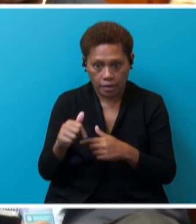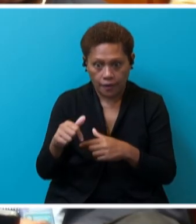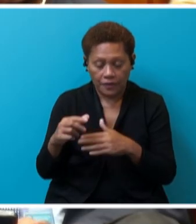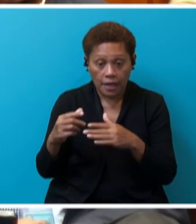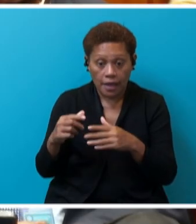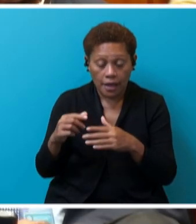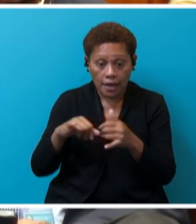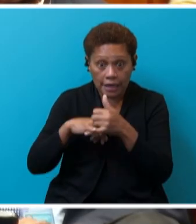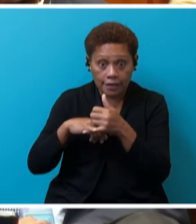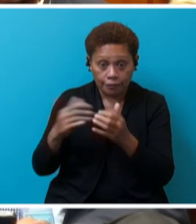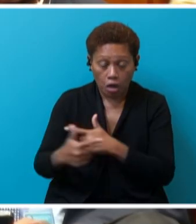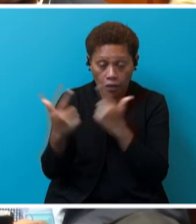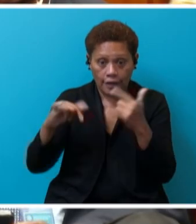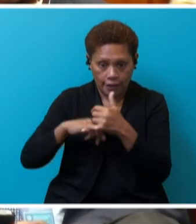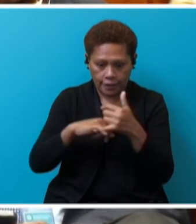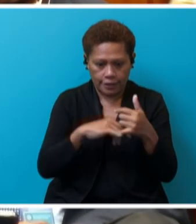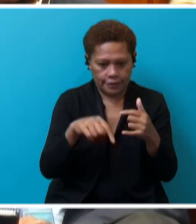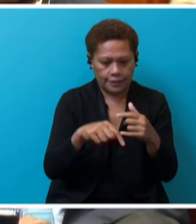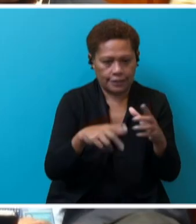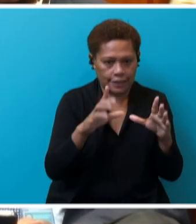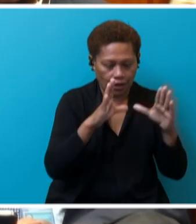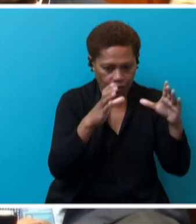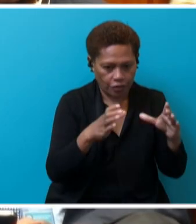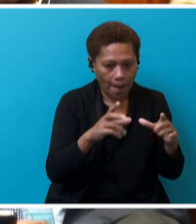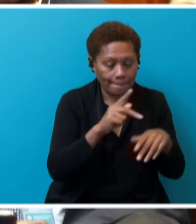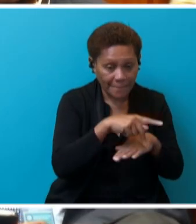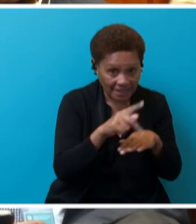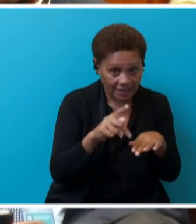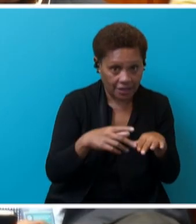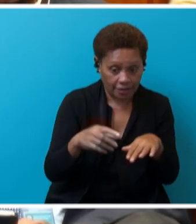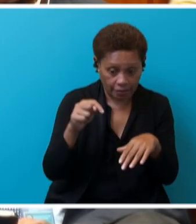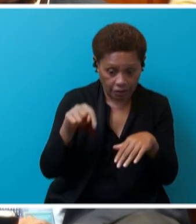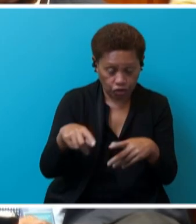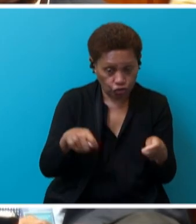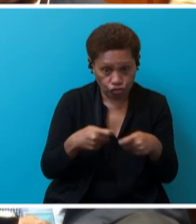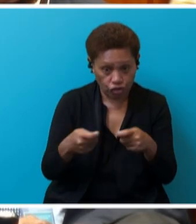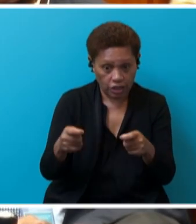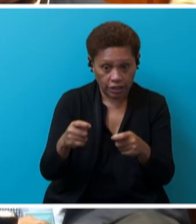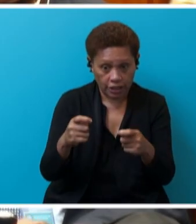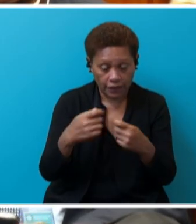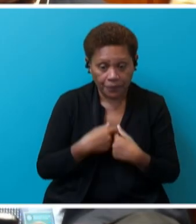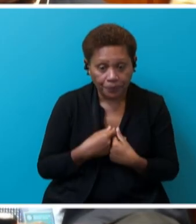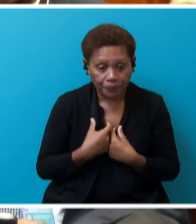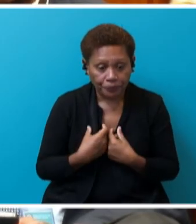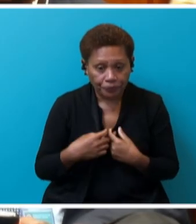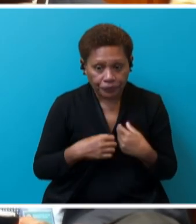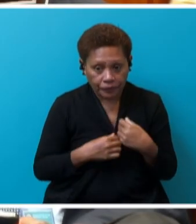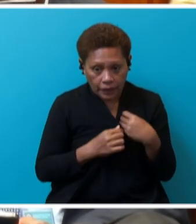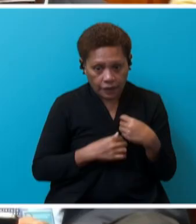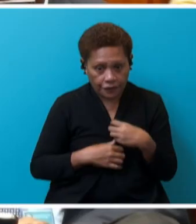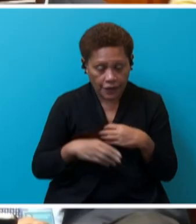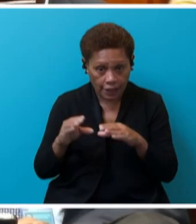treatment capacity of 40 million liters per day. This strategic investment has transformed water supply services across